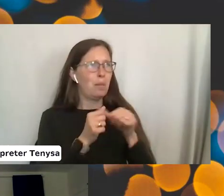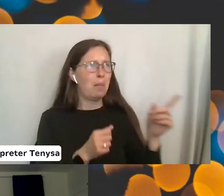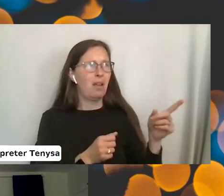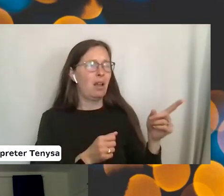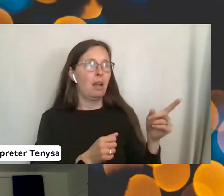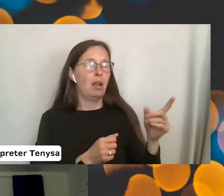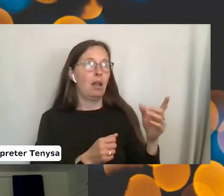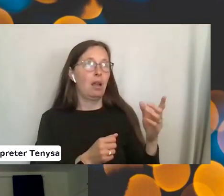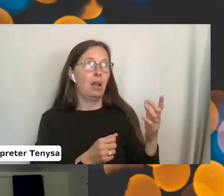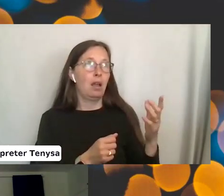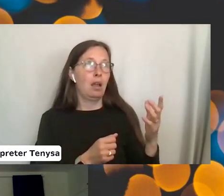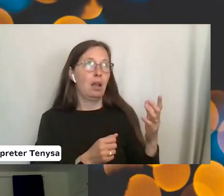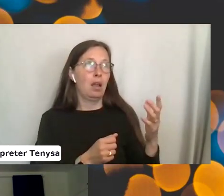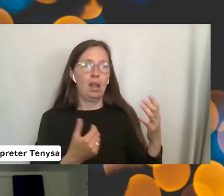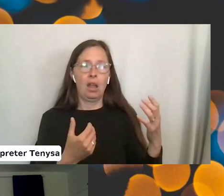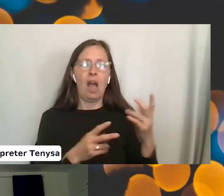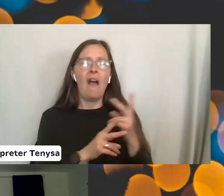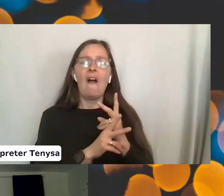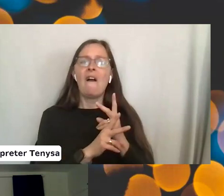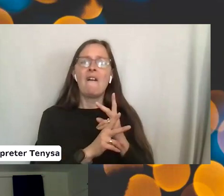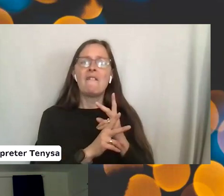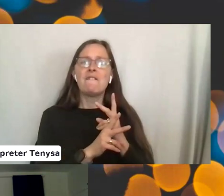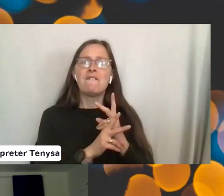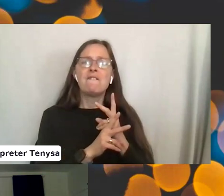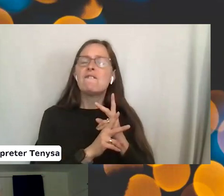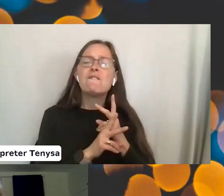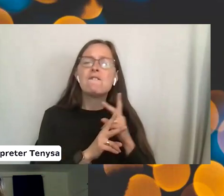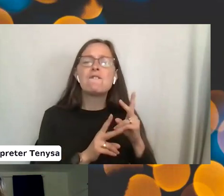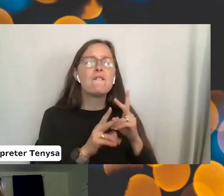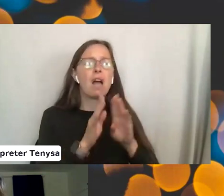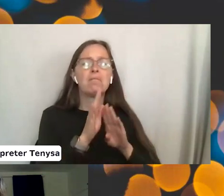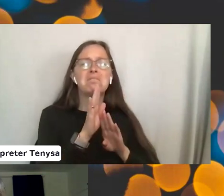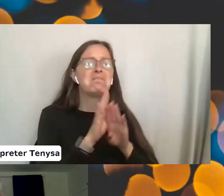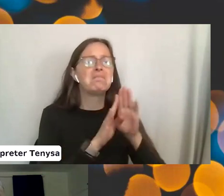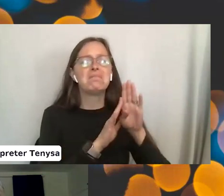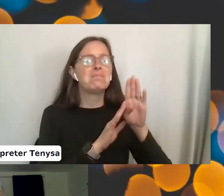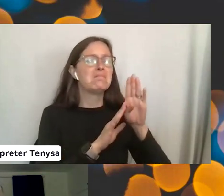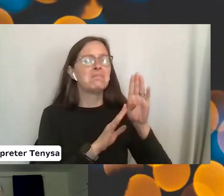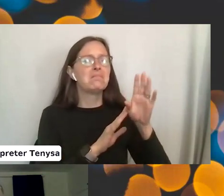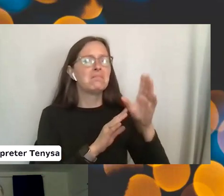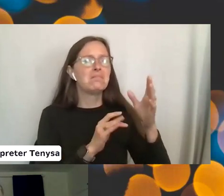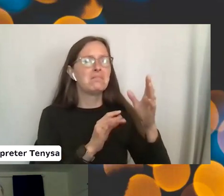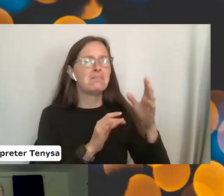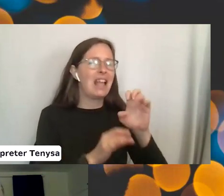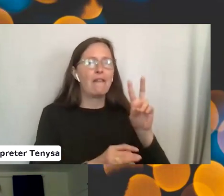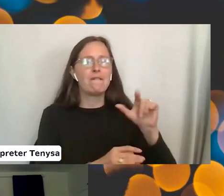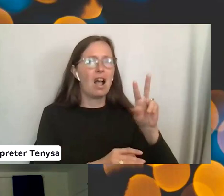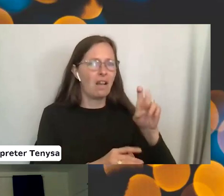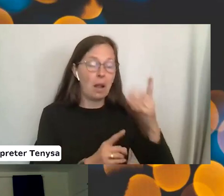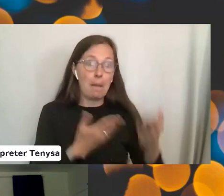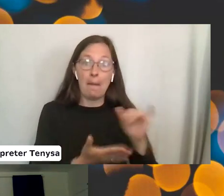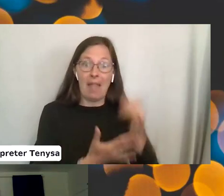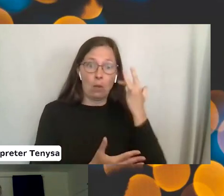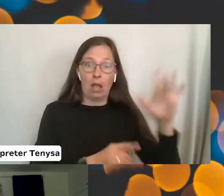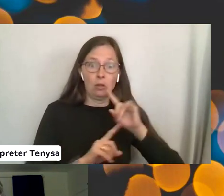evolved, not certainly when I knew him in Edmonton. And maybe that's why his reaction caught me off guard. But his reaction, and maybe it's